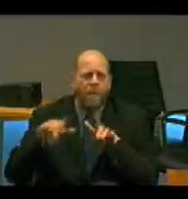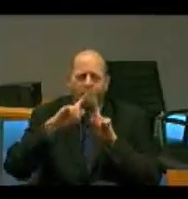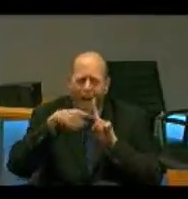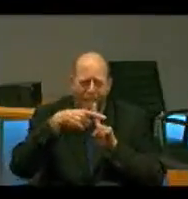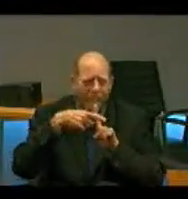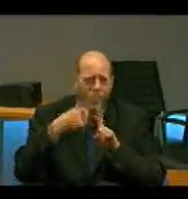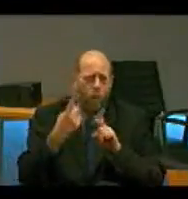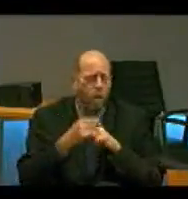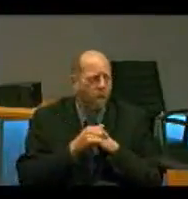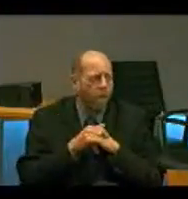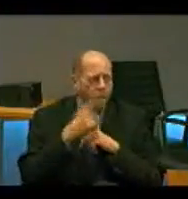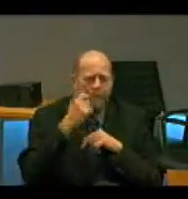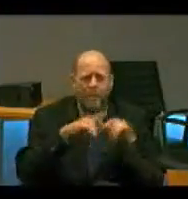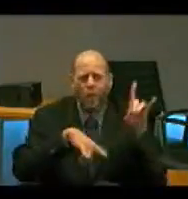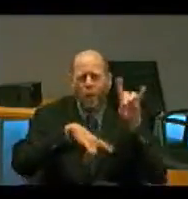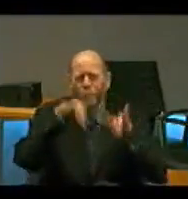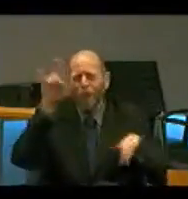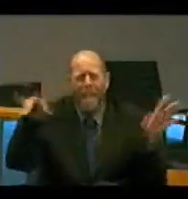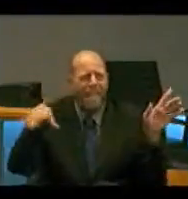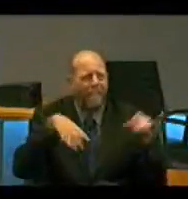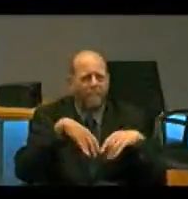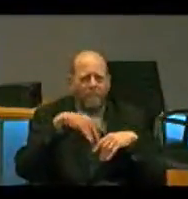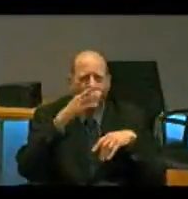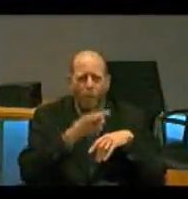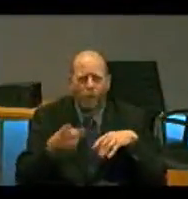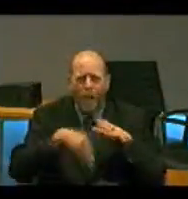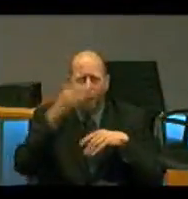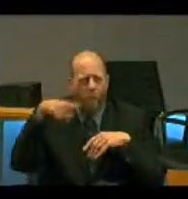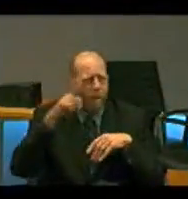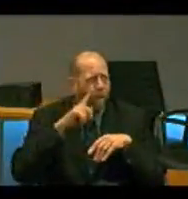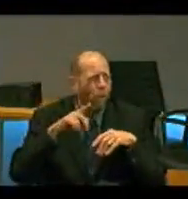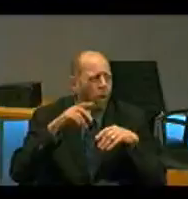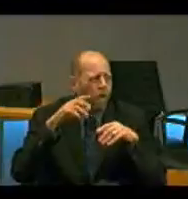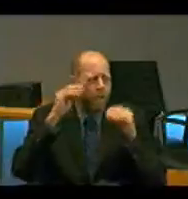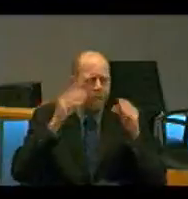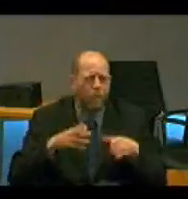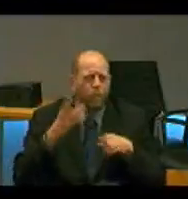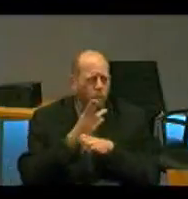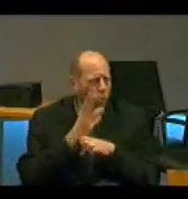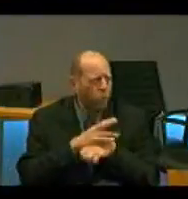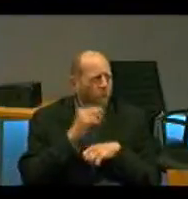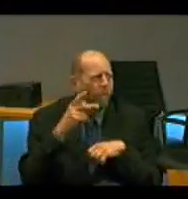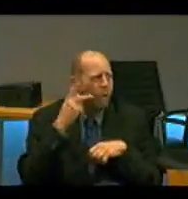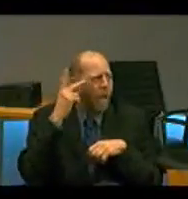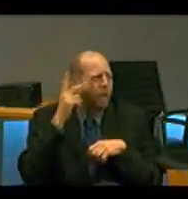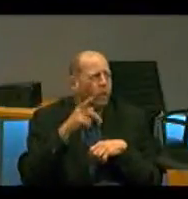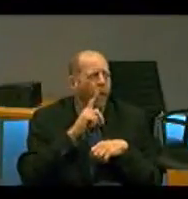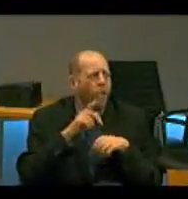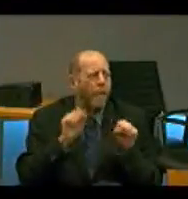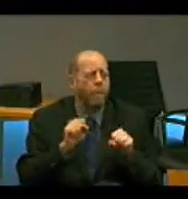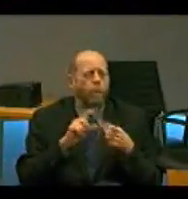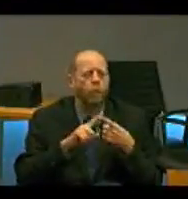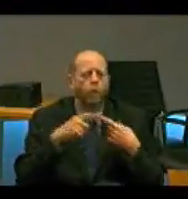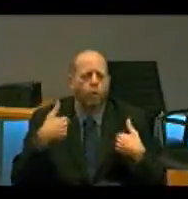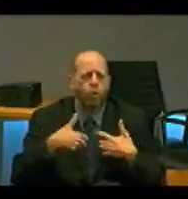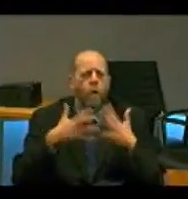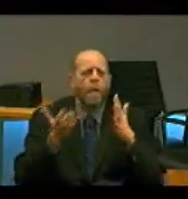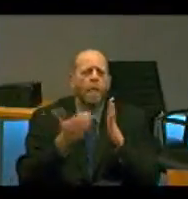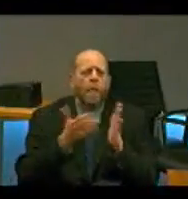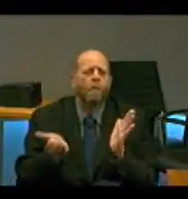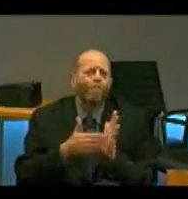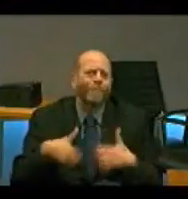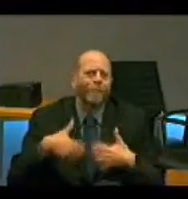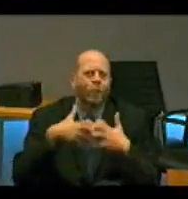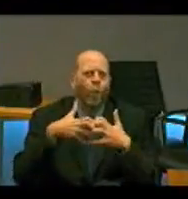of there's a range of resources out there for students and teachers to be able to use, and for parents to actually be able to restore the trust that they